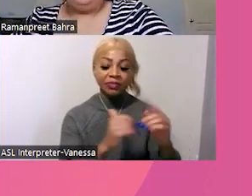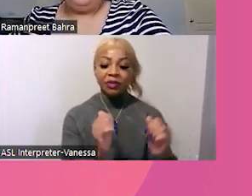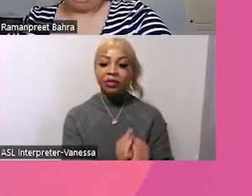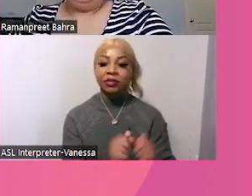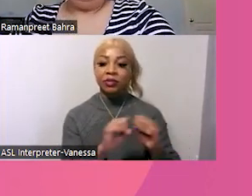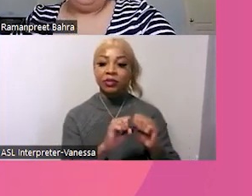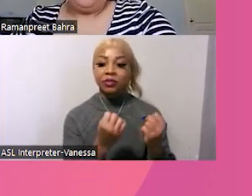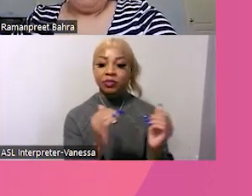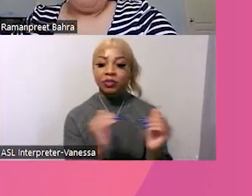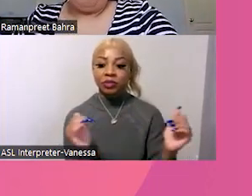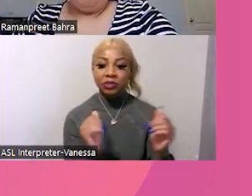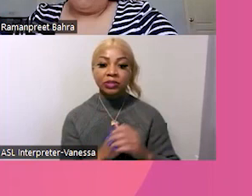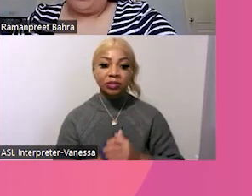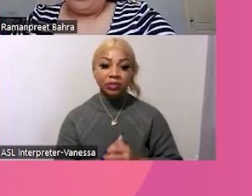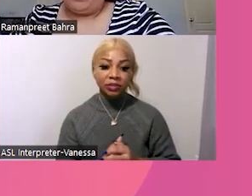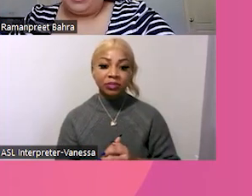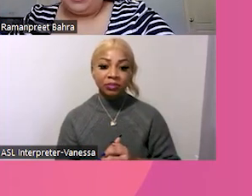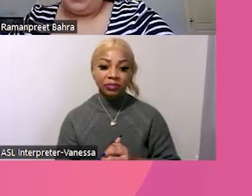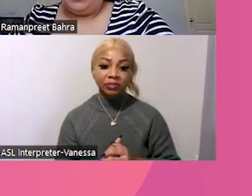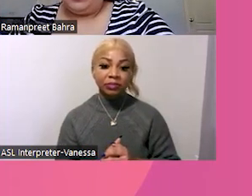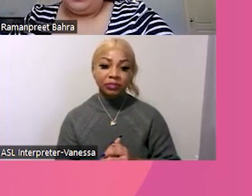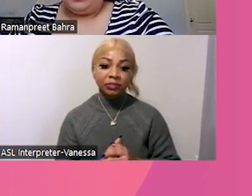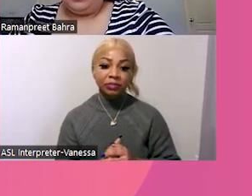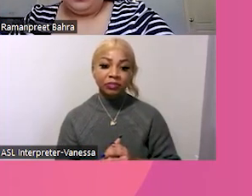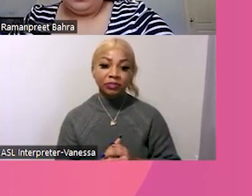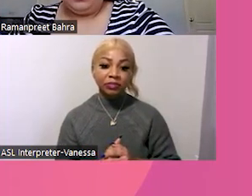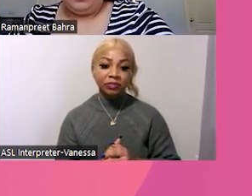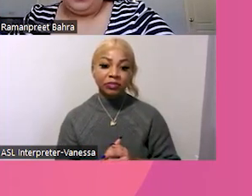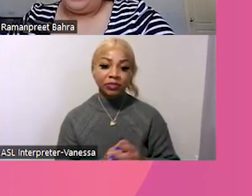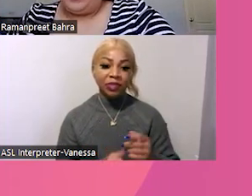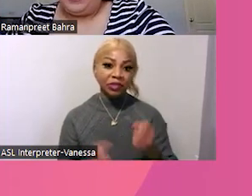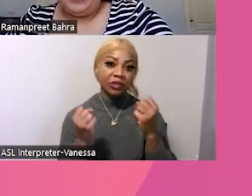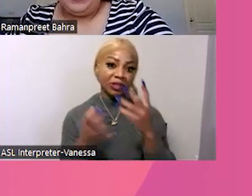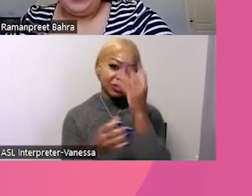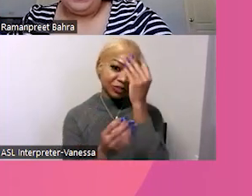practice, though I will suggest to you that we have a lot of information here.